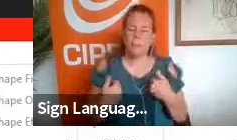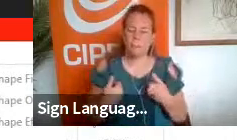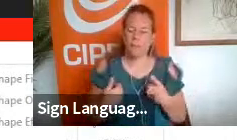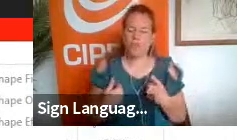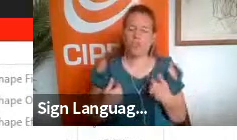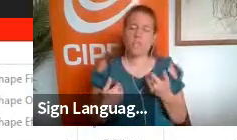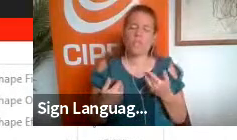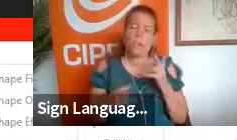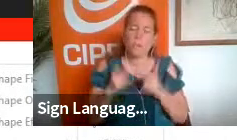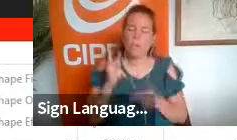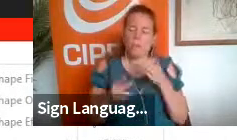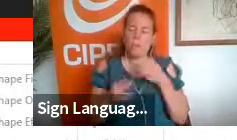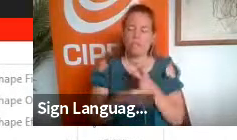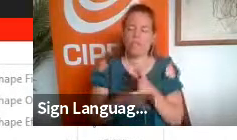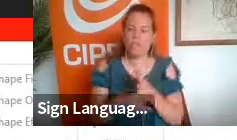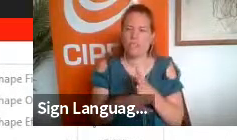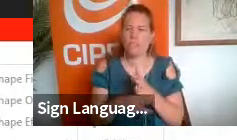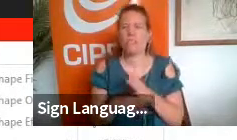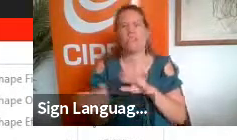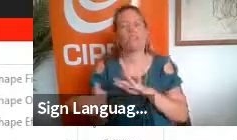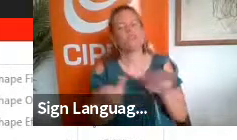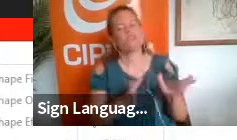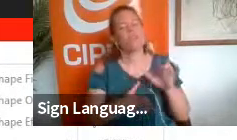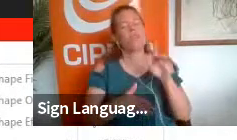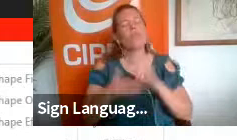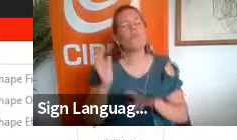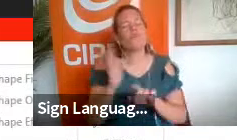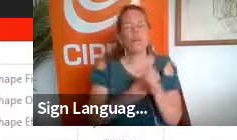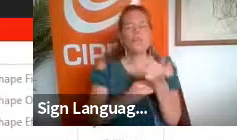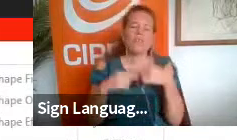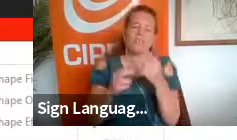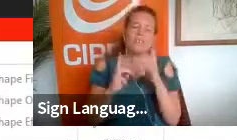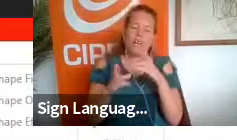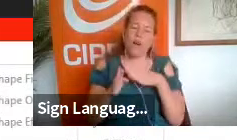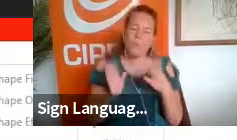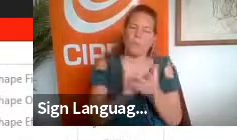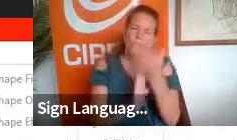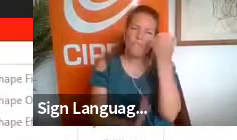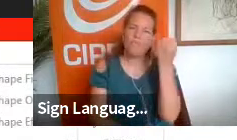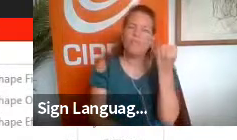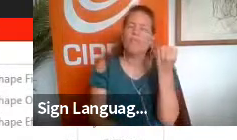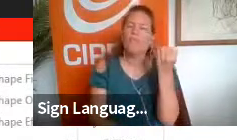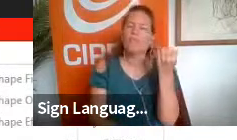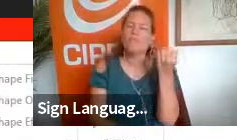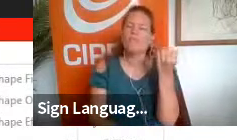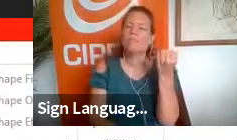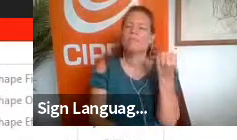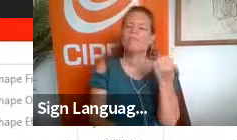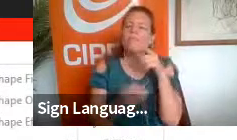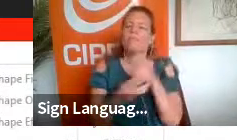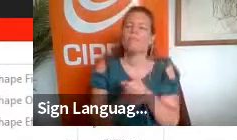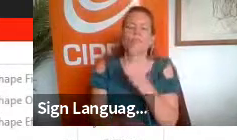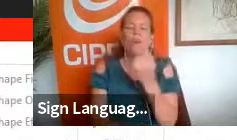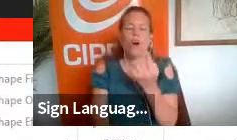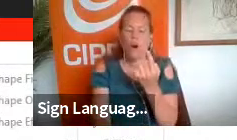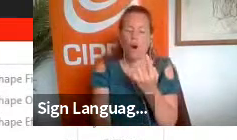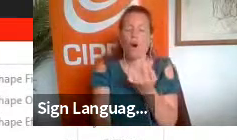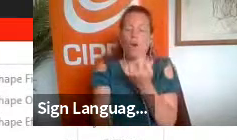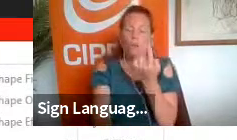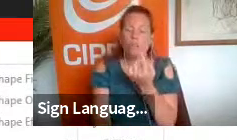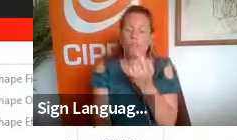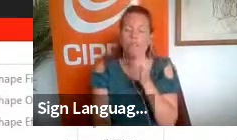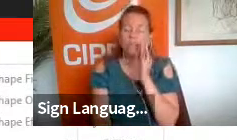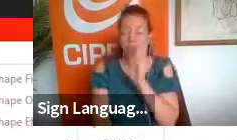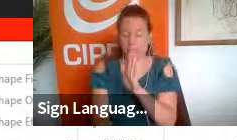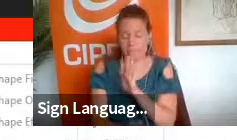So what else do we hope to achieve with Reporti? Well, ultimately, besides it being a platform for reporting,